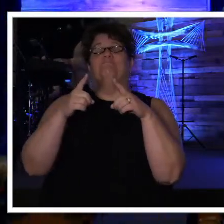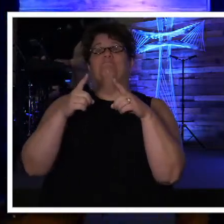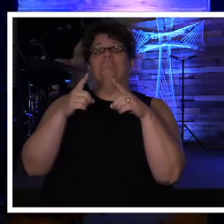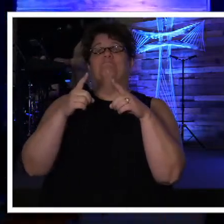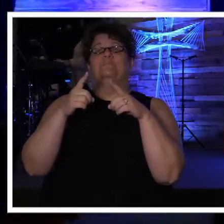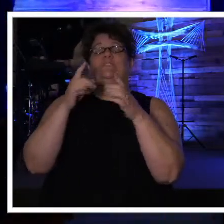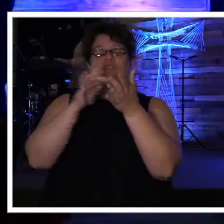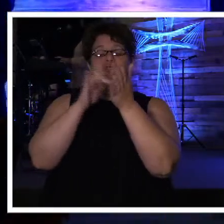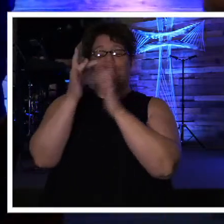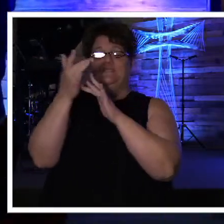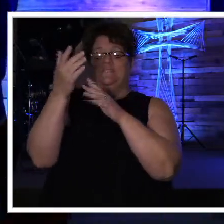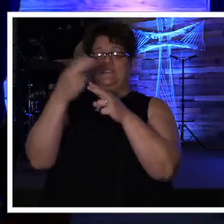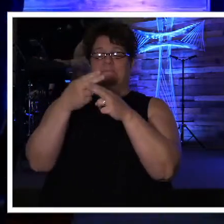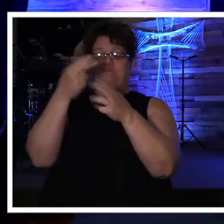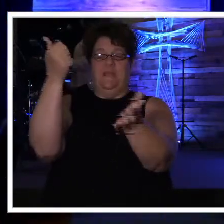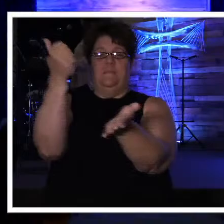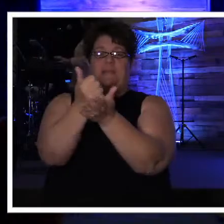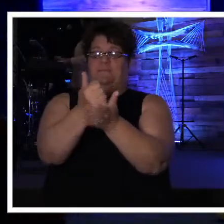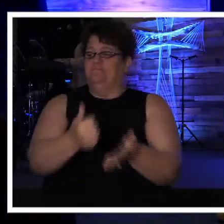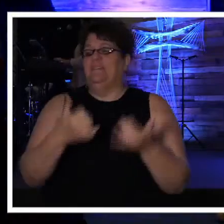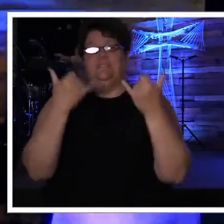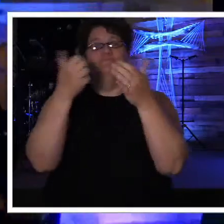and amen. Let's worship, church.